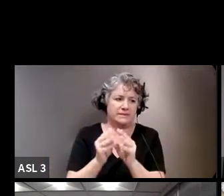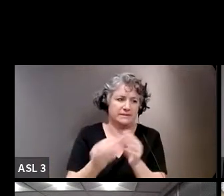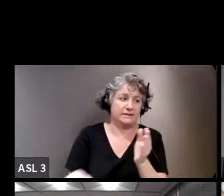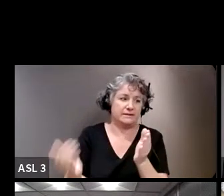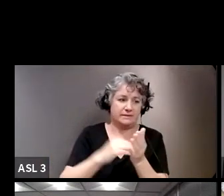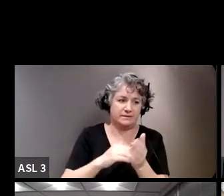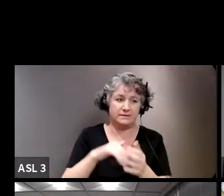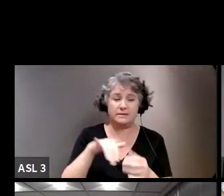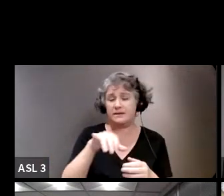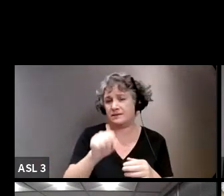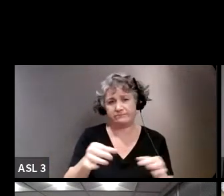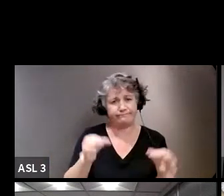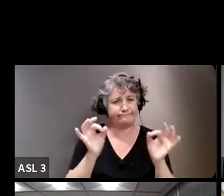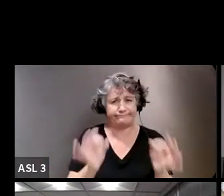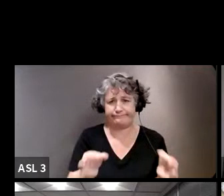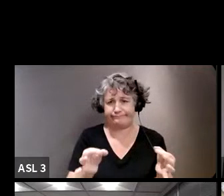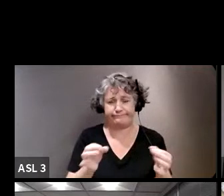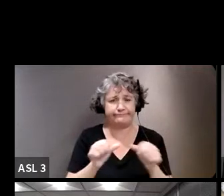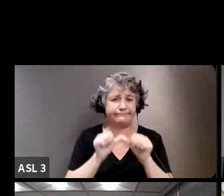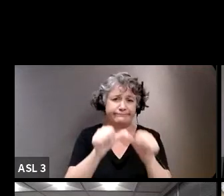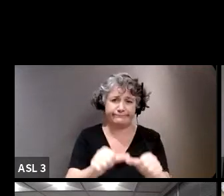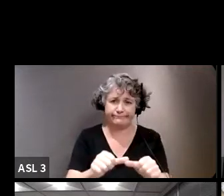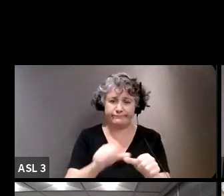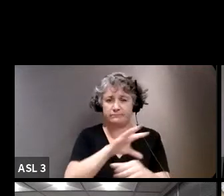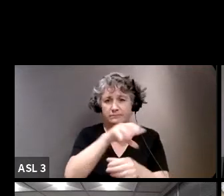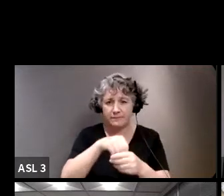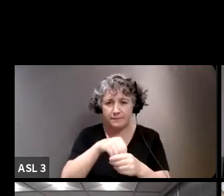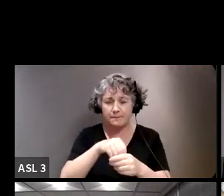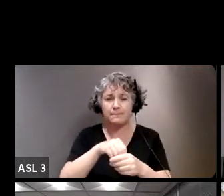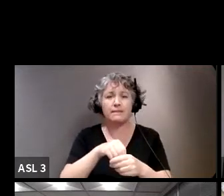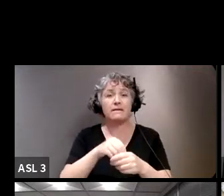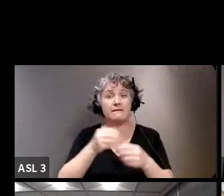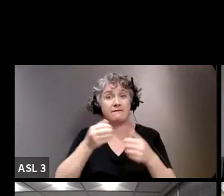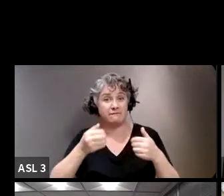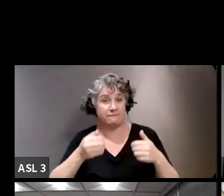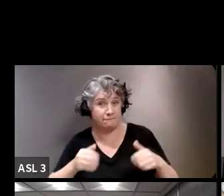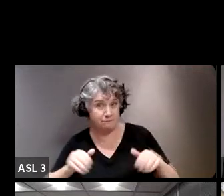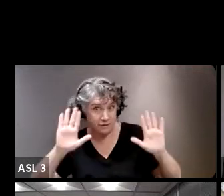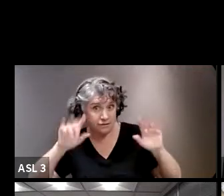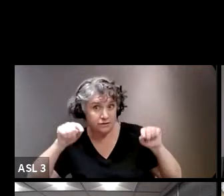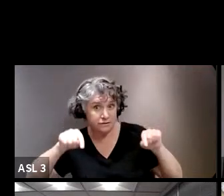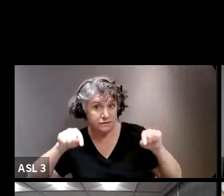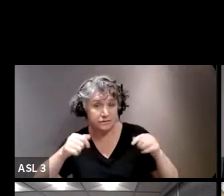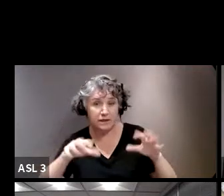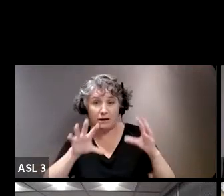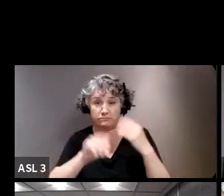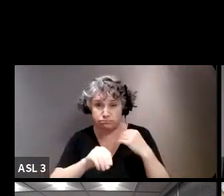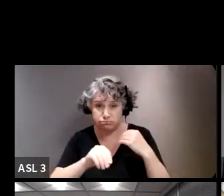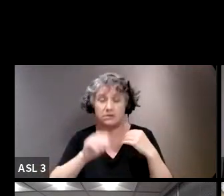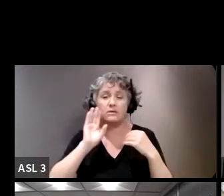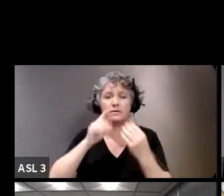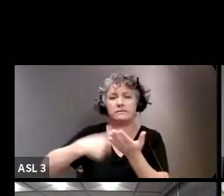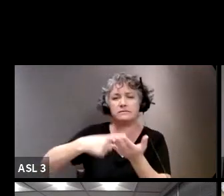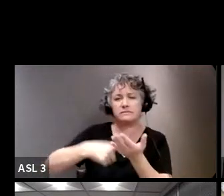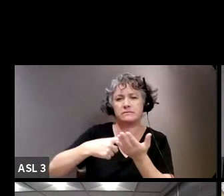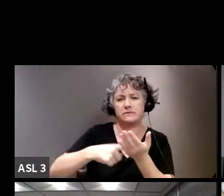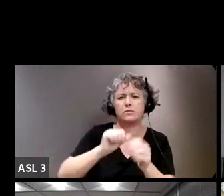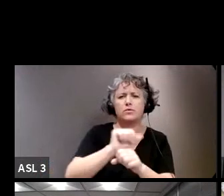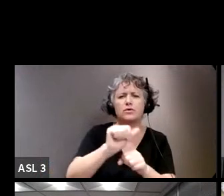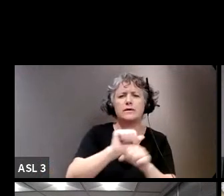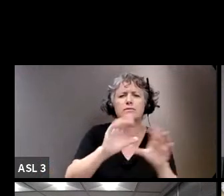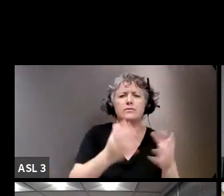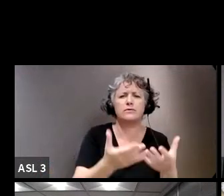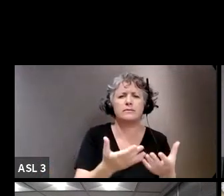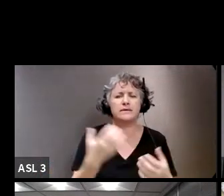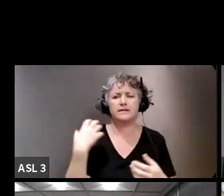absolutely they will continue to be part of and and once this is finished i'll be talking to the other members of the working group chair deans and remember